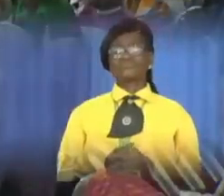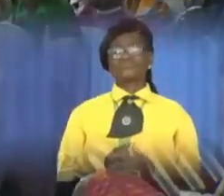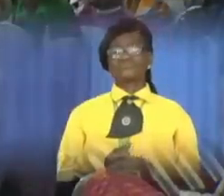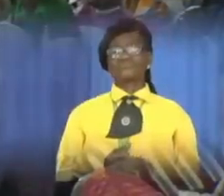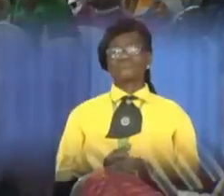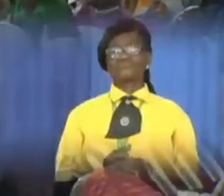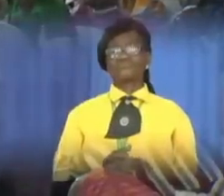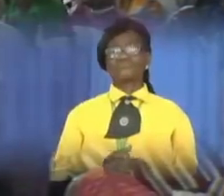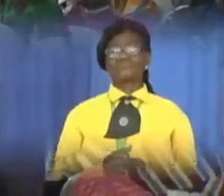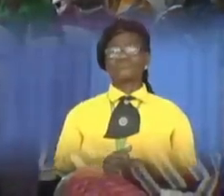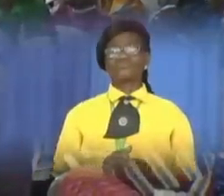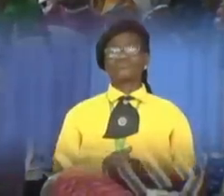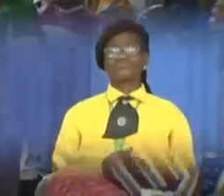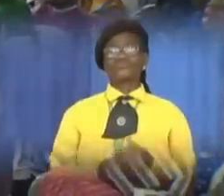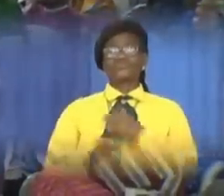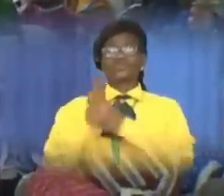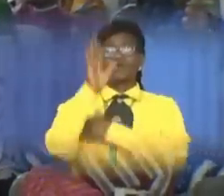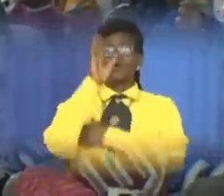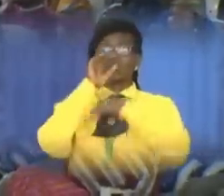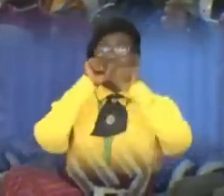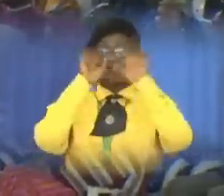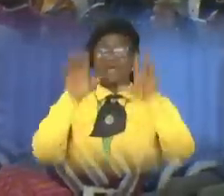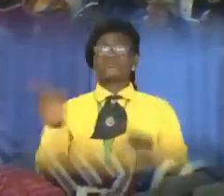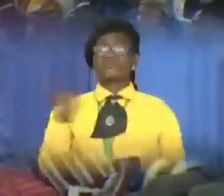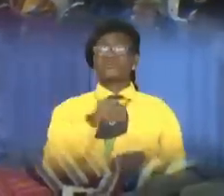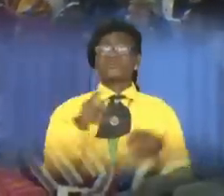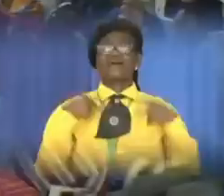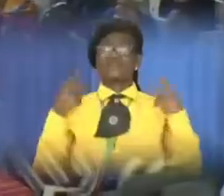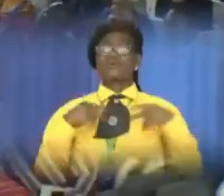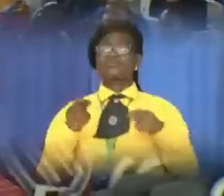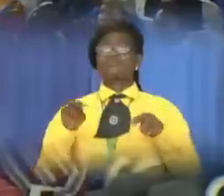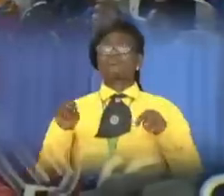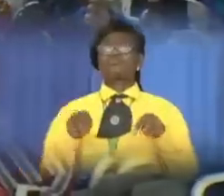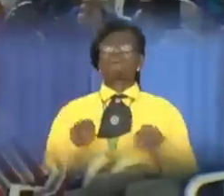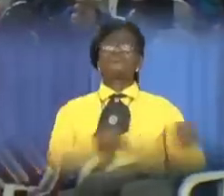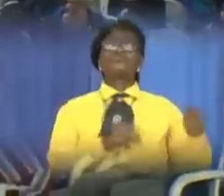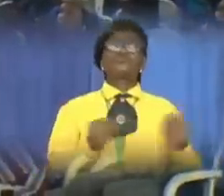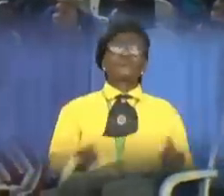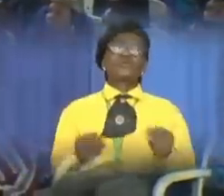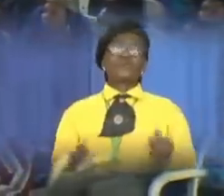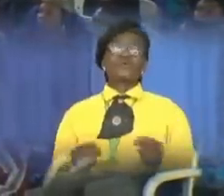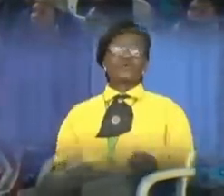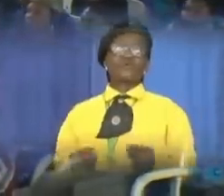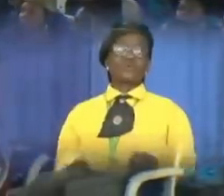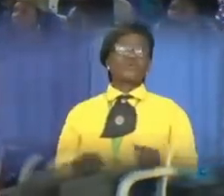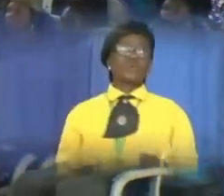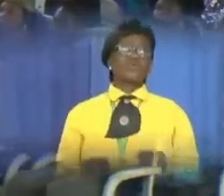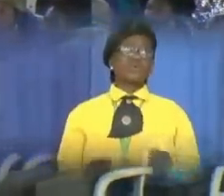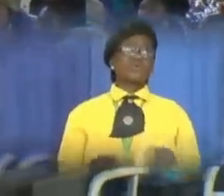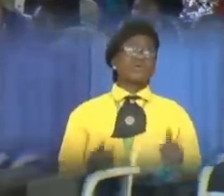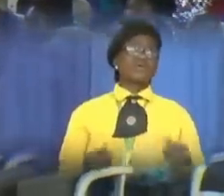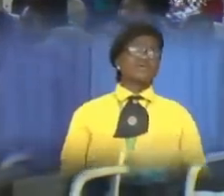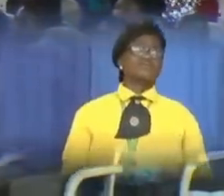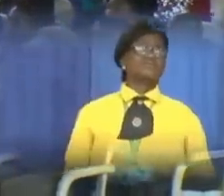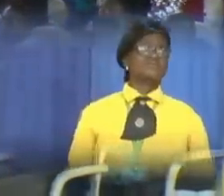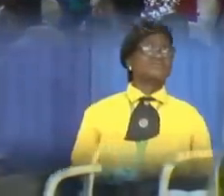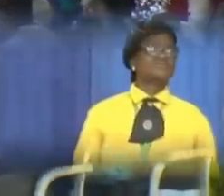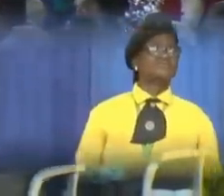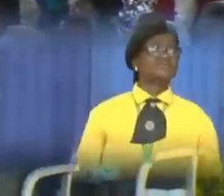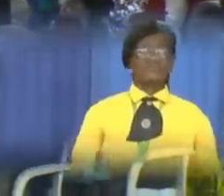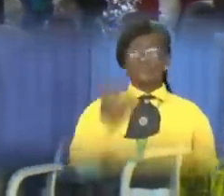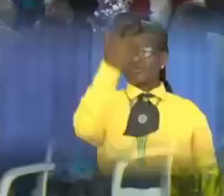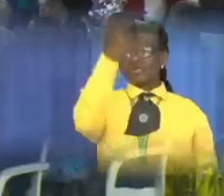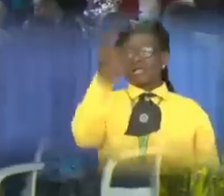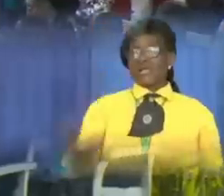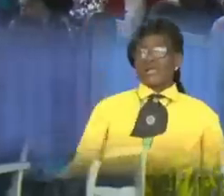God bless you, pastors. Let's move fast. Let the light shine through you as you lay hands on